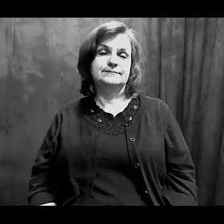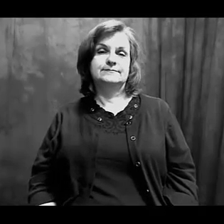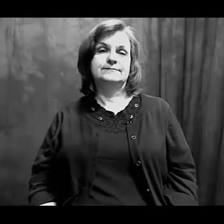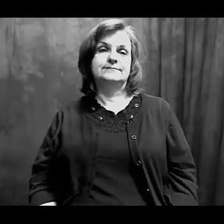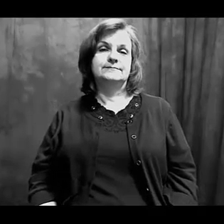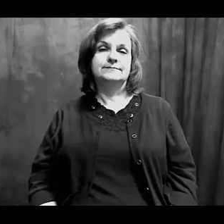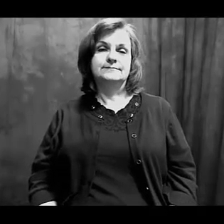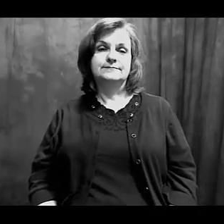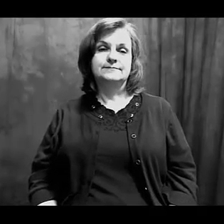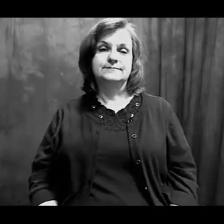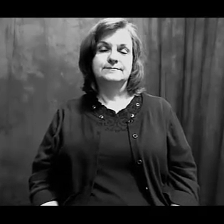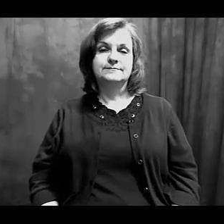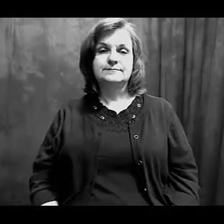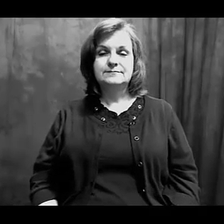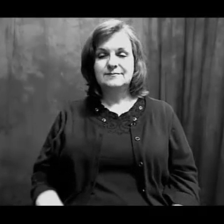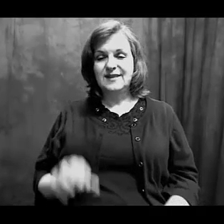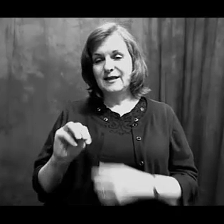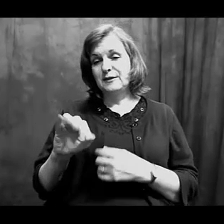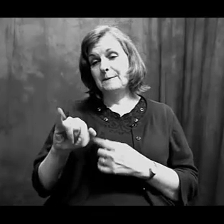mitochondria.